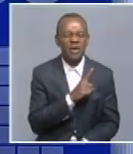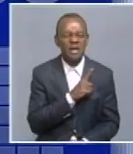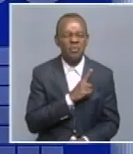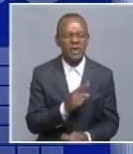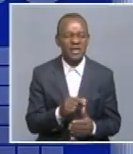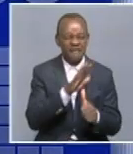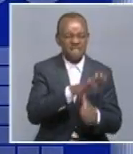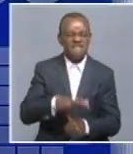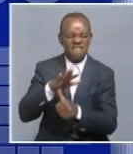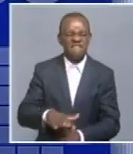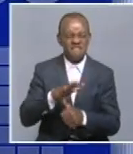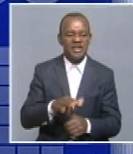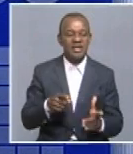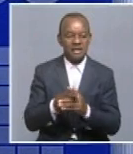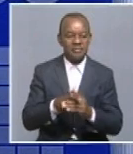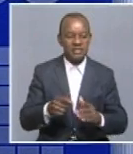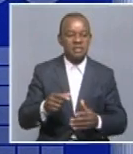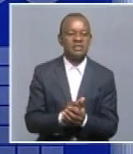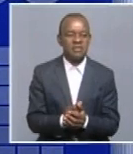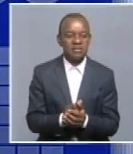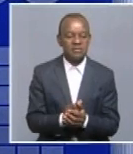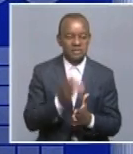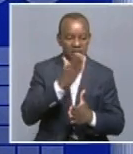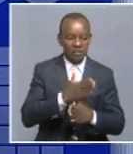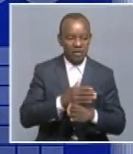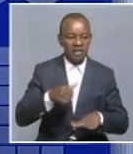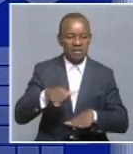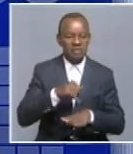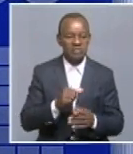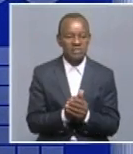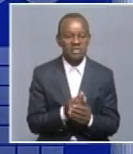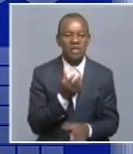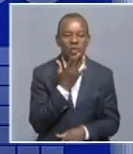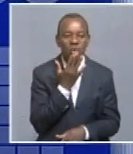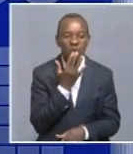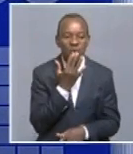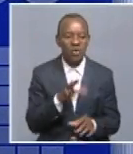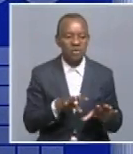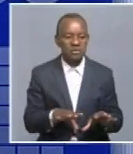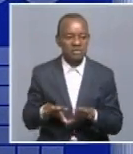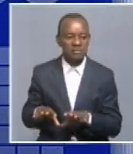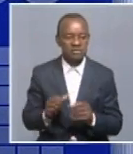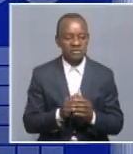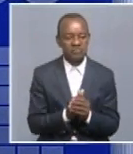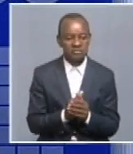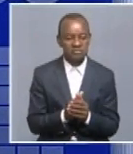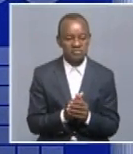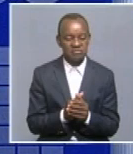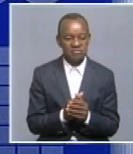are generally some of the victims here? Because you did again mention that men are generally reluctant to bring up some